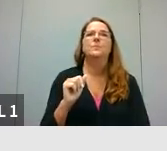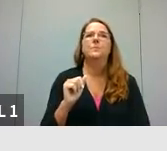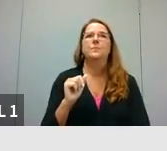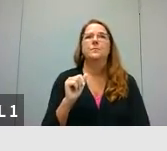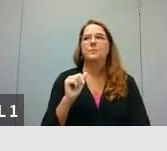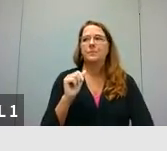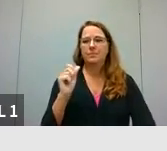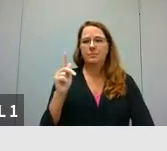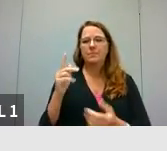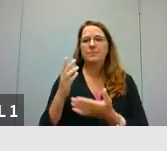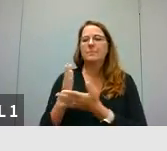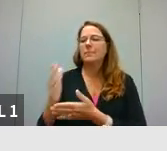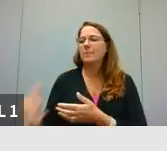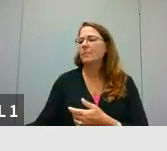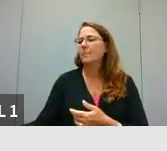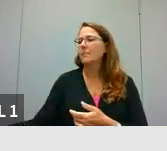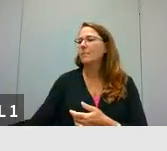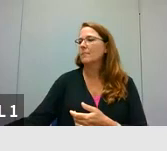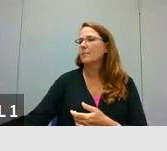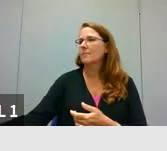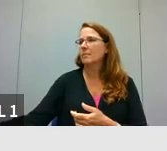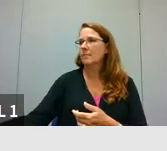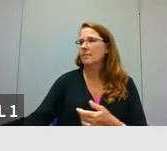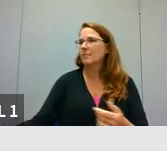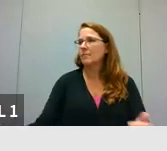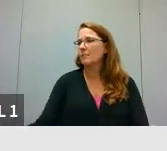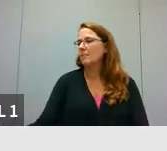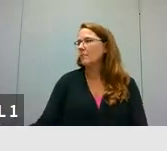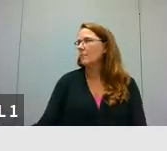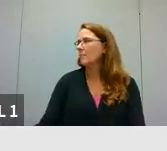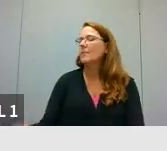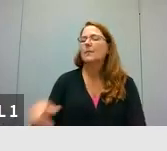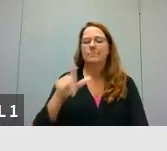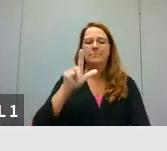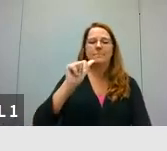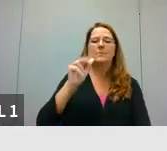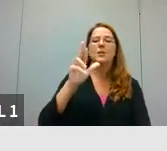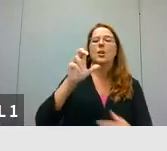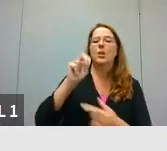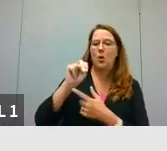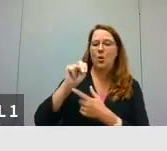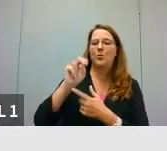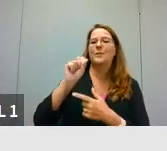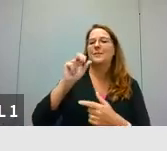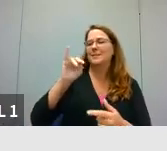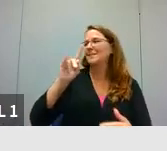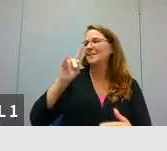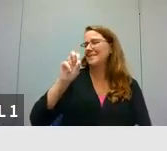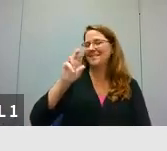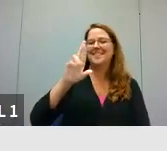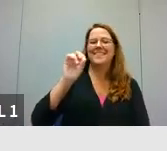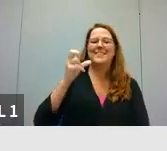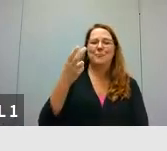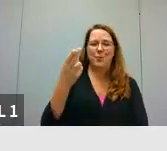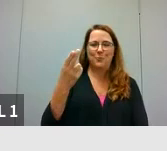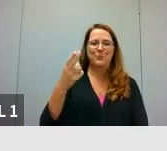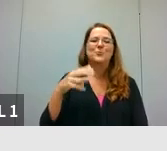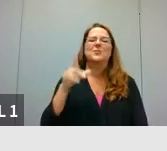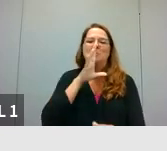Right. The first item that you all have up, by the way, I'm Lauren Snyder-Roche. Sorry, I got